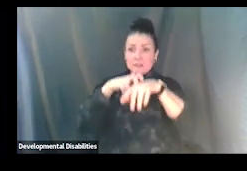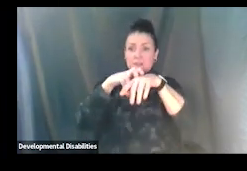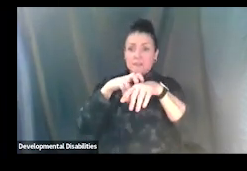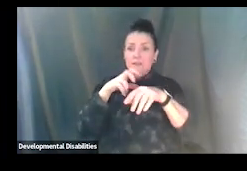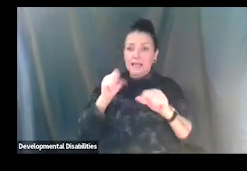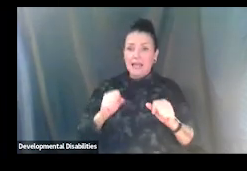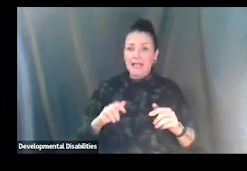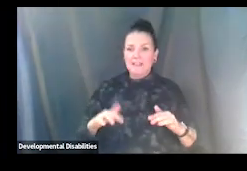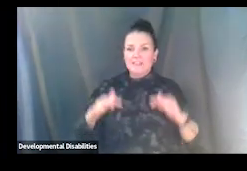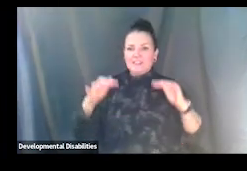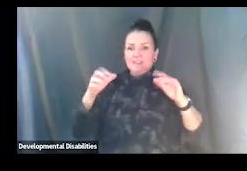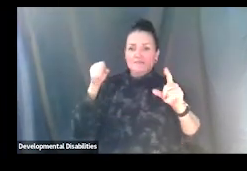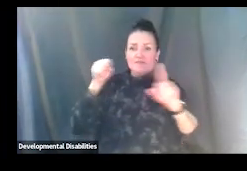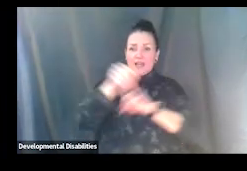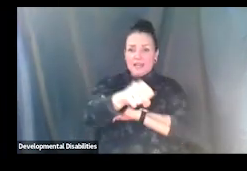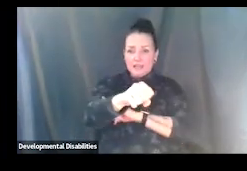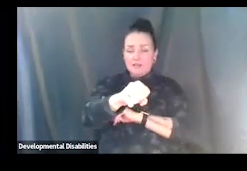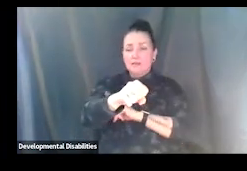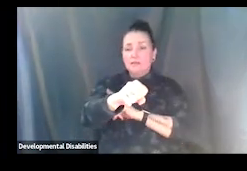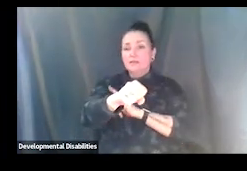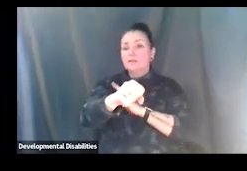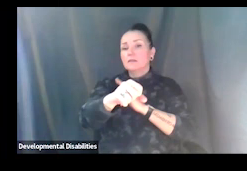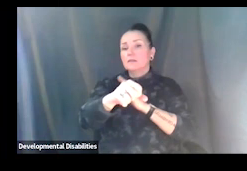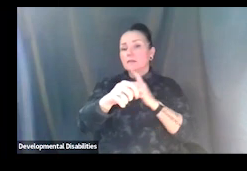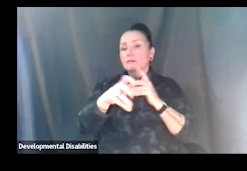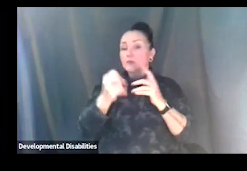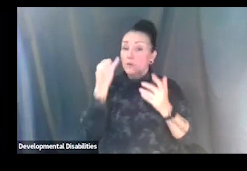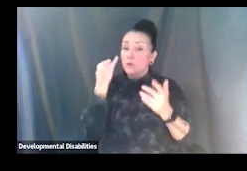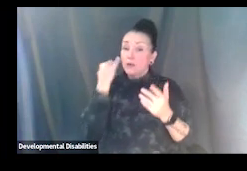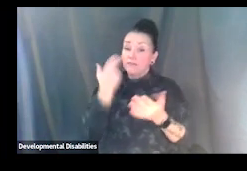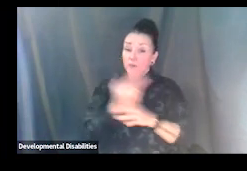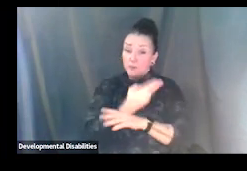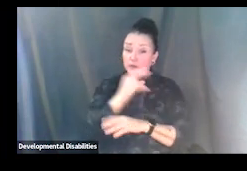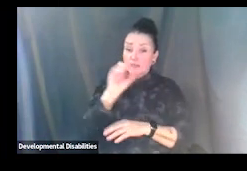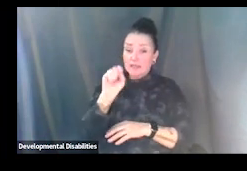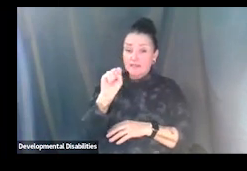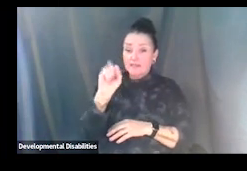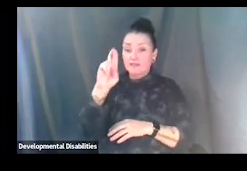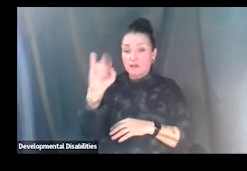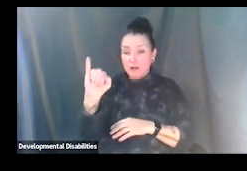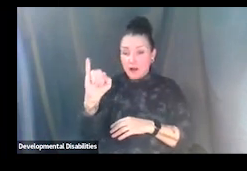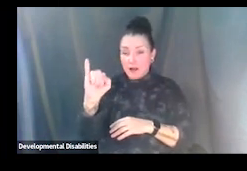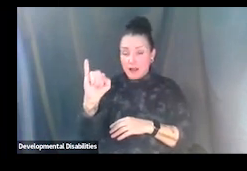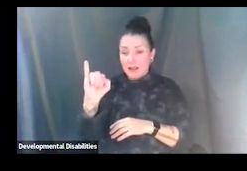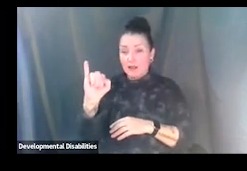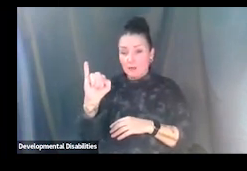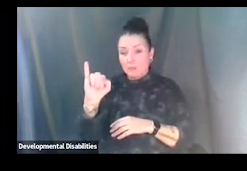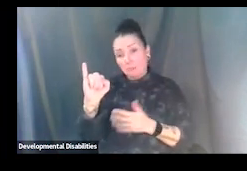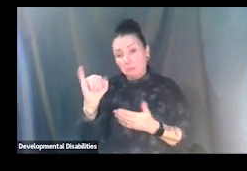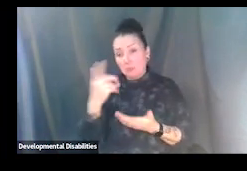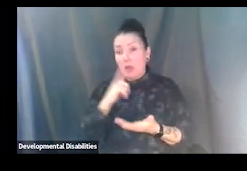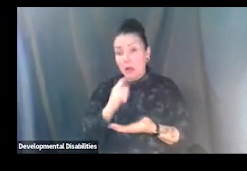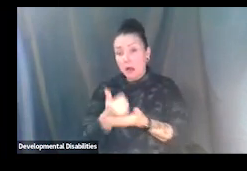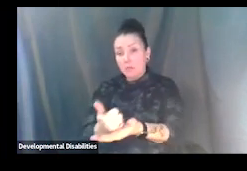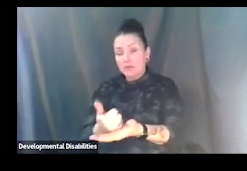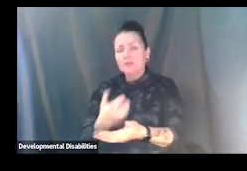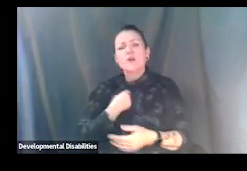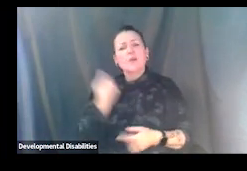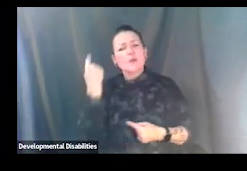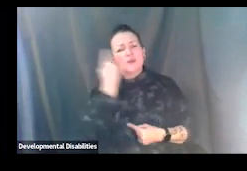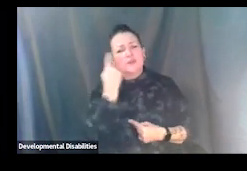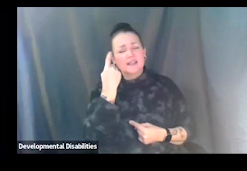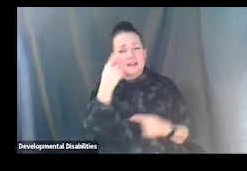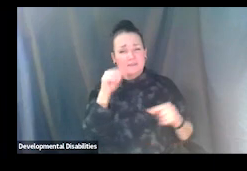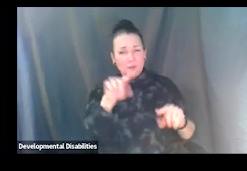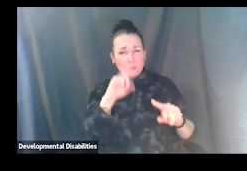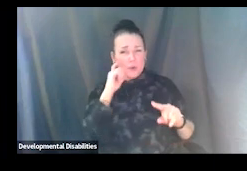So I guess my question is, do you think aggression can occur just in isolation without other drivers